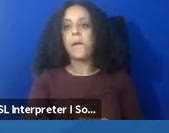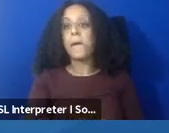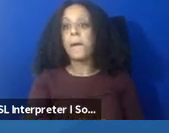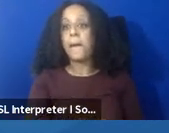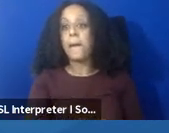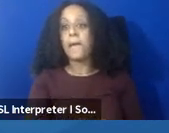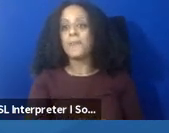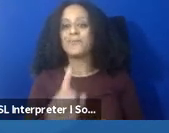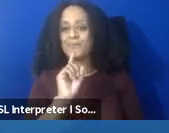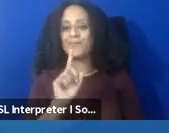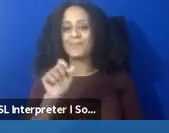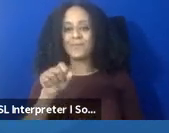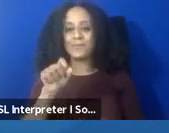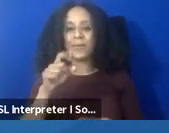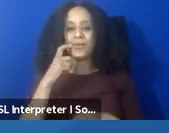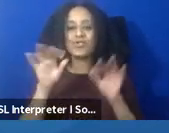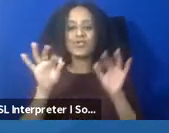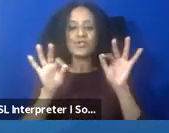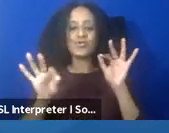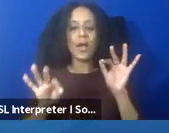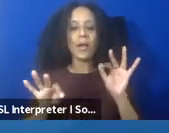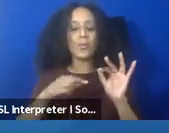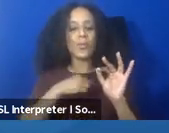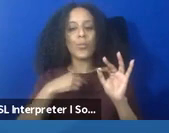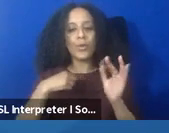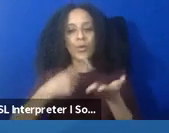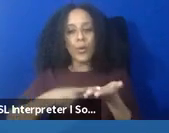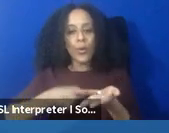Oh, yeah, sure. So as we described when we were going over the